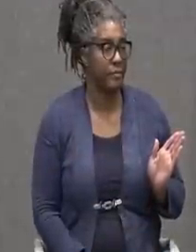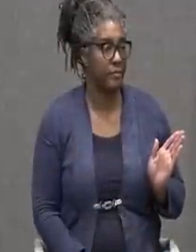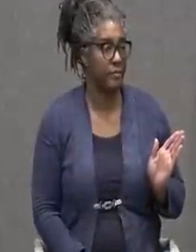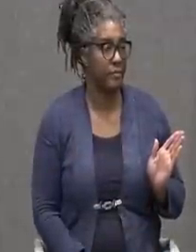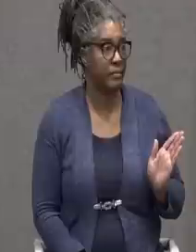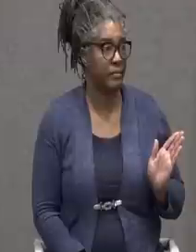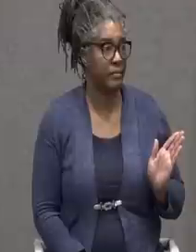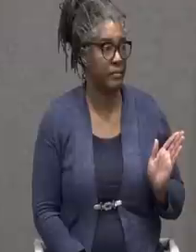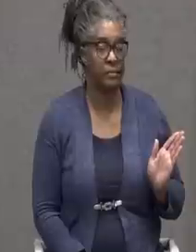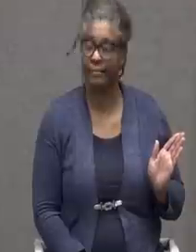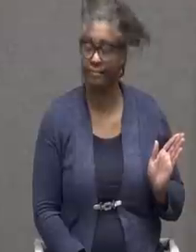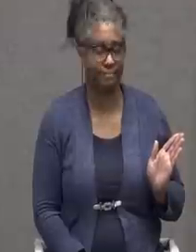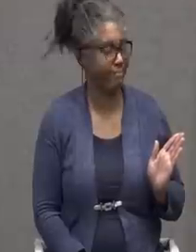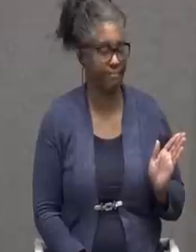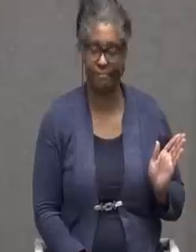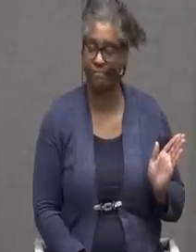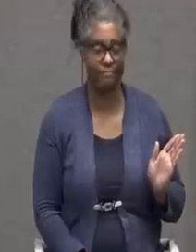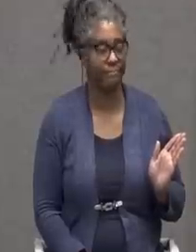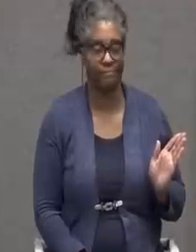Nope, that's not happening.